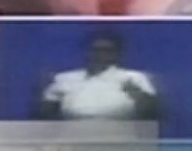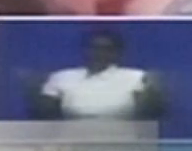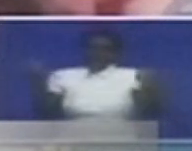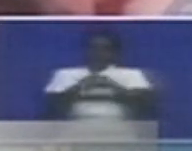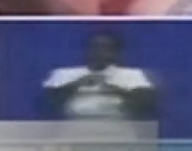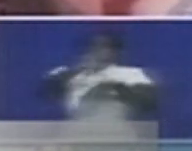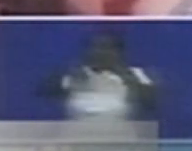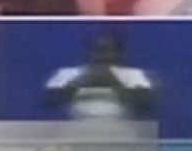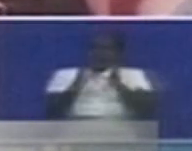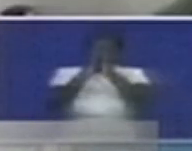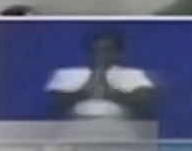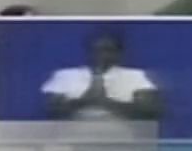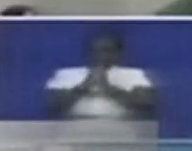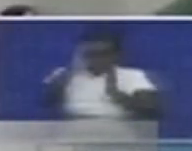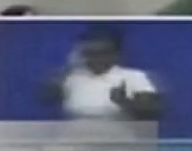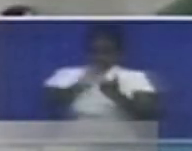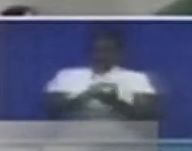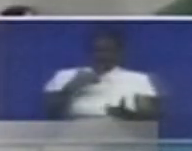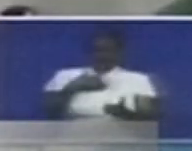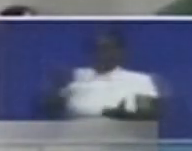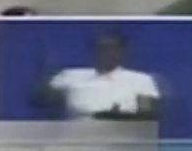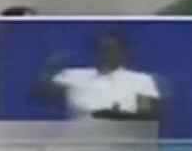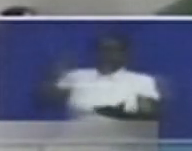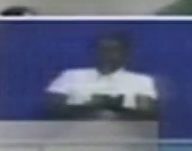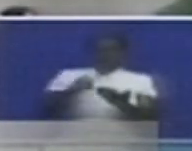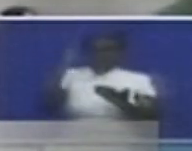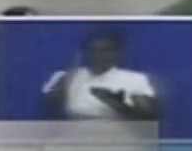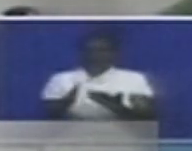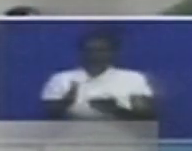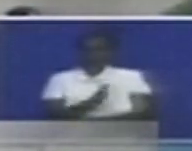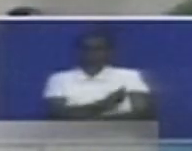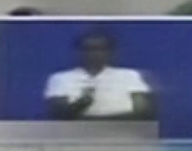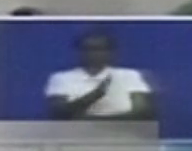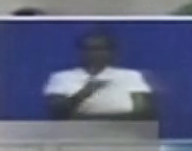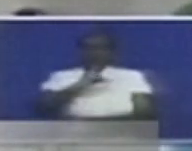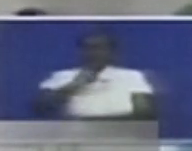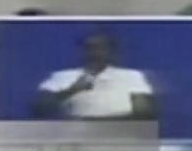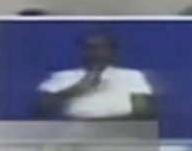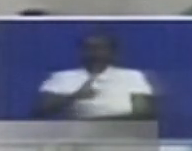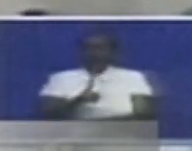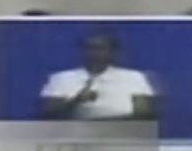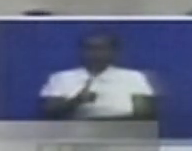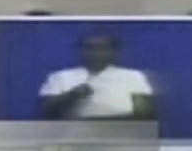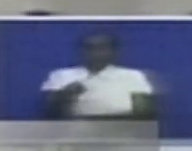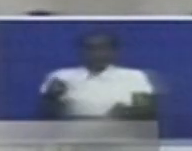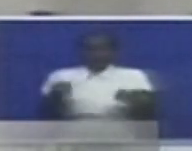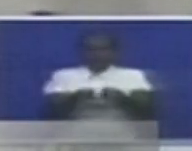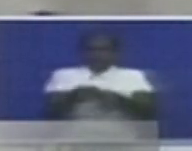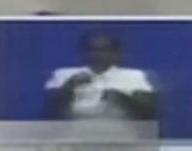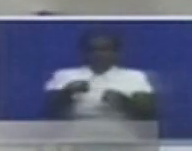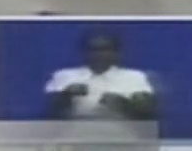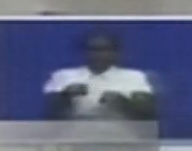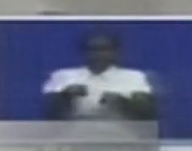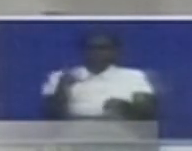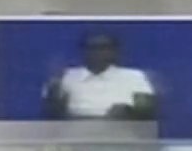all the religious belief. Last weekend, U.S. President Barack Obama warned the Ugandan President Yoweri Museveni that he